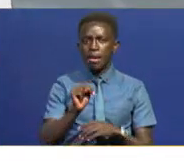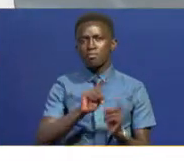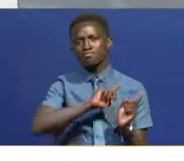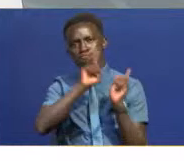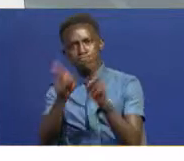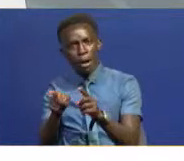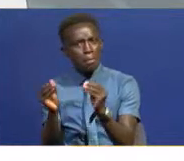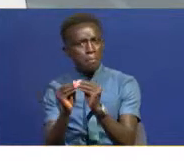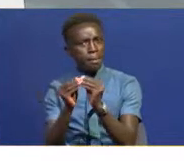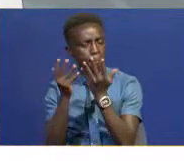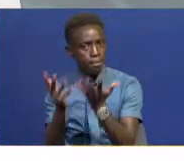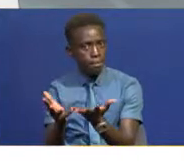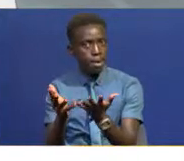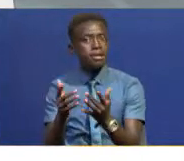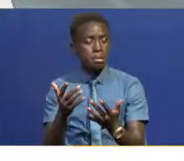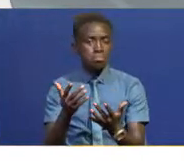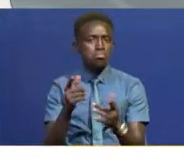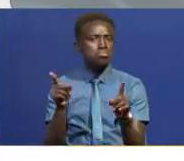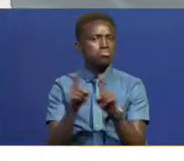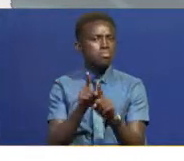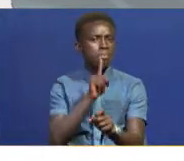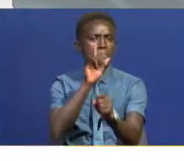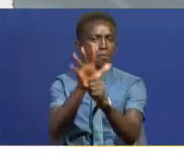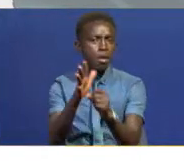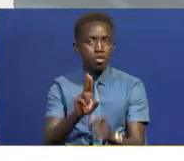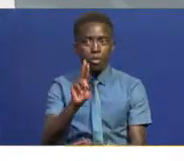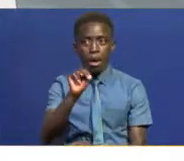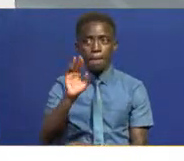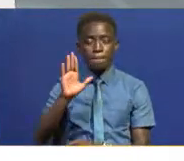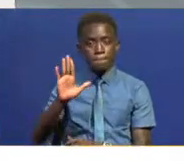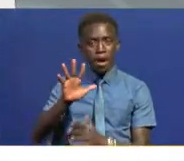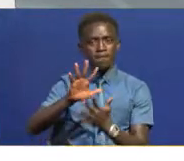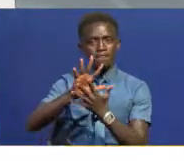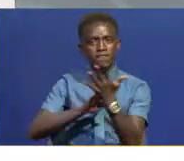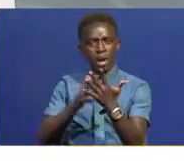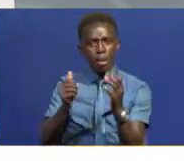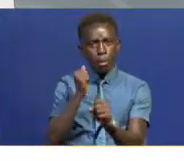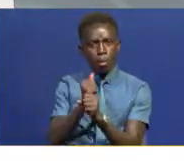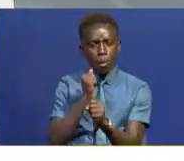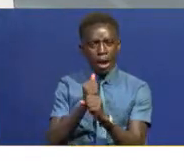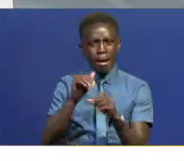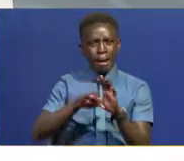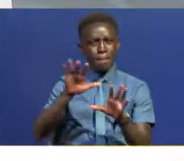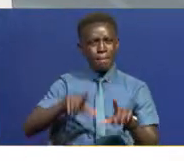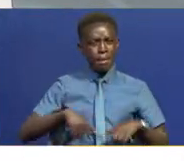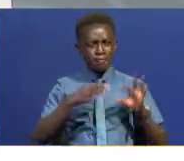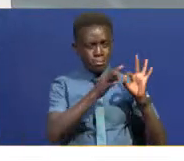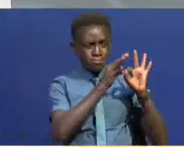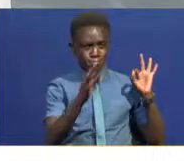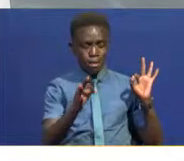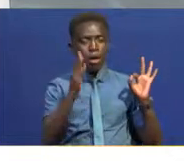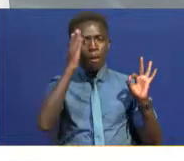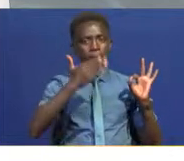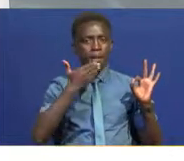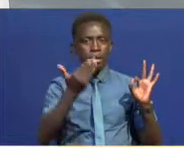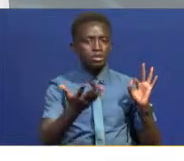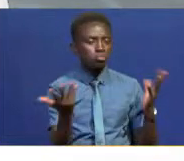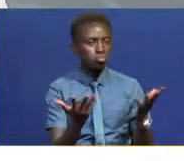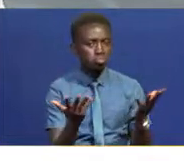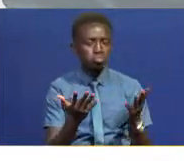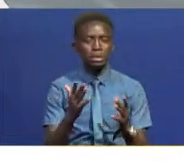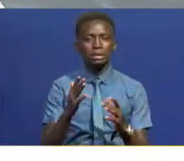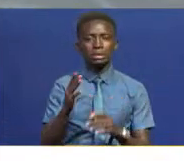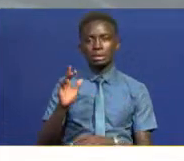in Kenya, committing that the UN cooperation framework across its lifetime will respond to Kenya's emerging development